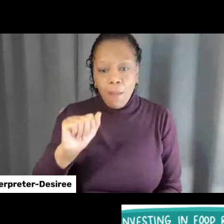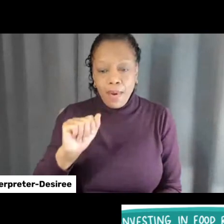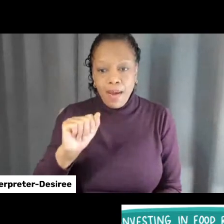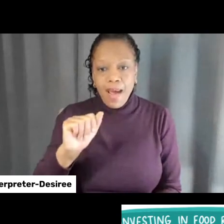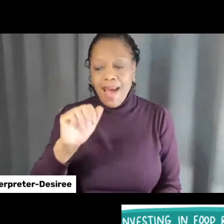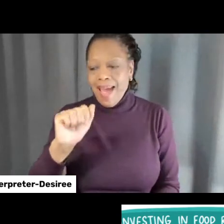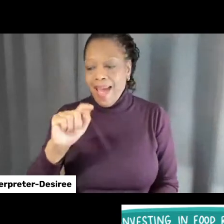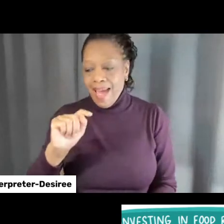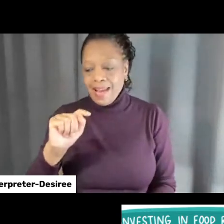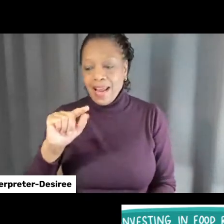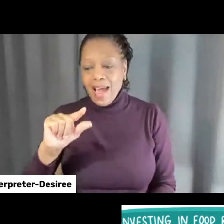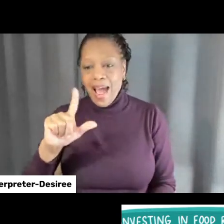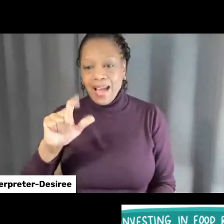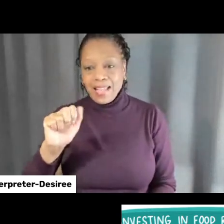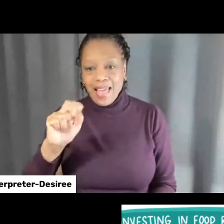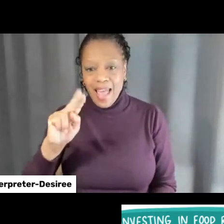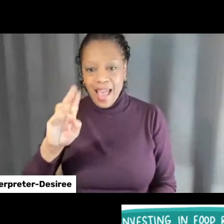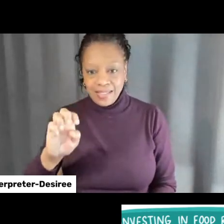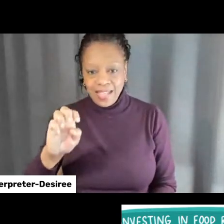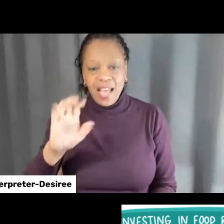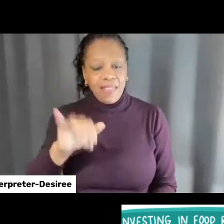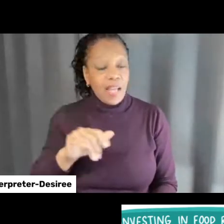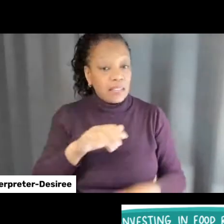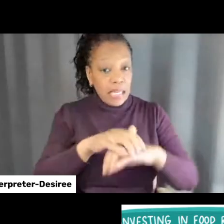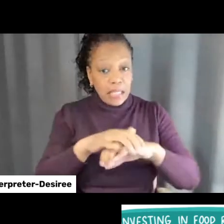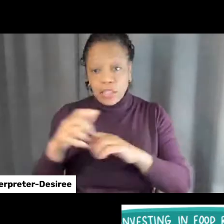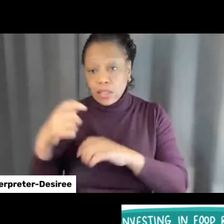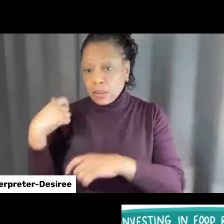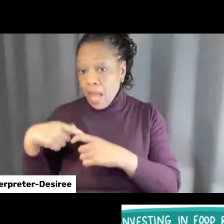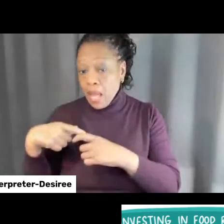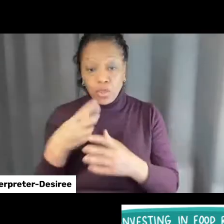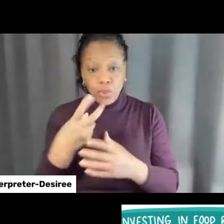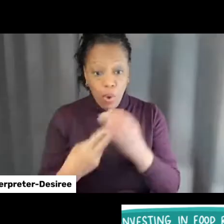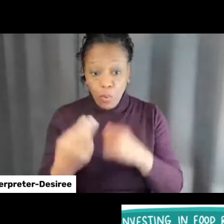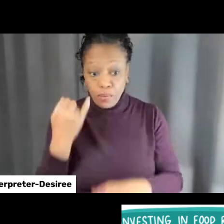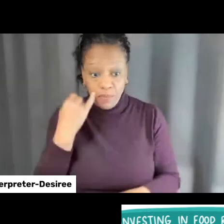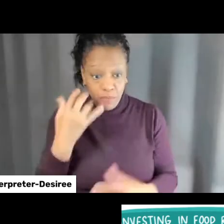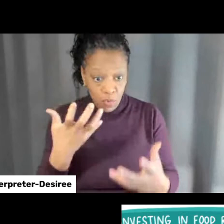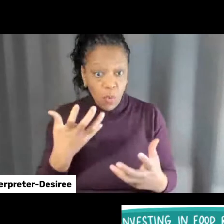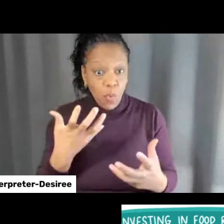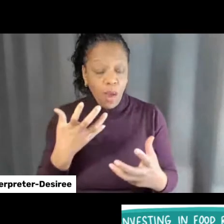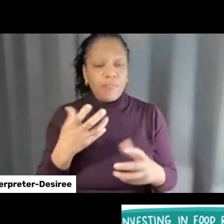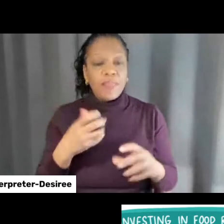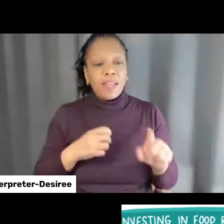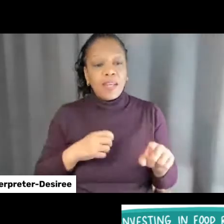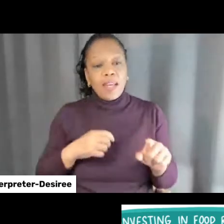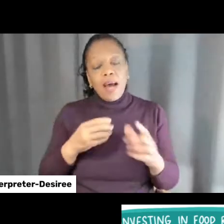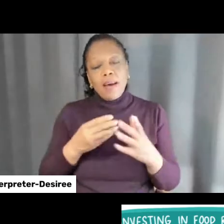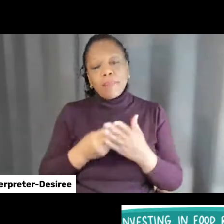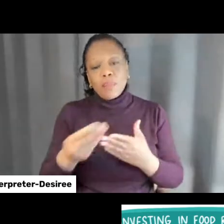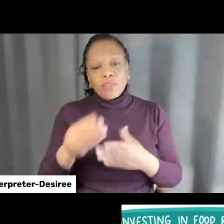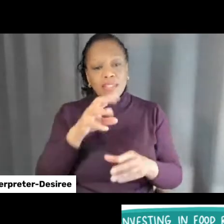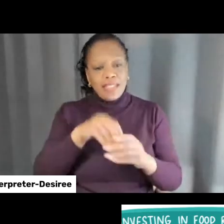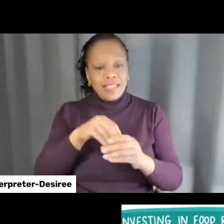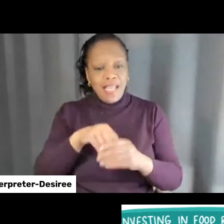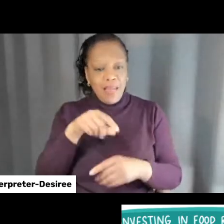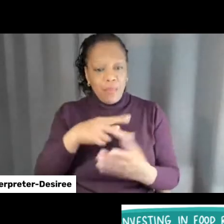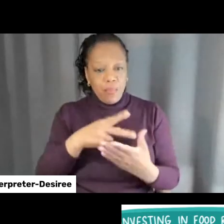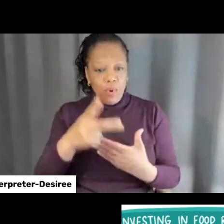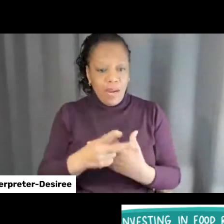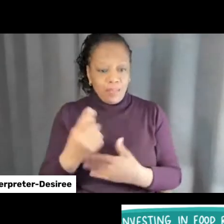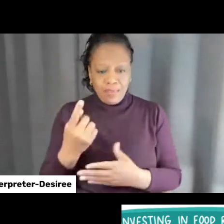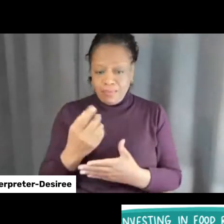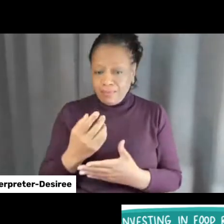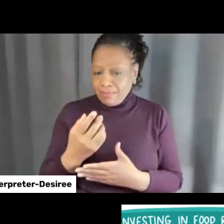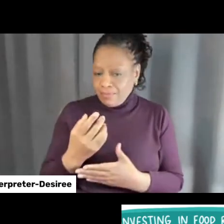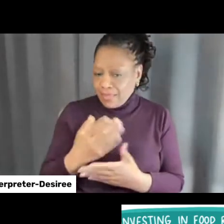that will be in the chat or is already available for everybody if you want to dig into this more. But just within those programs, I think something that's really exciting to